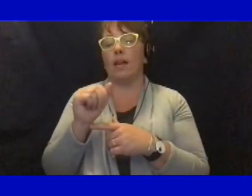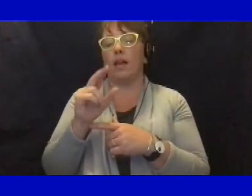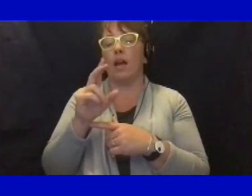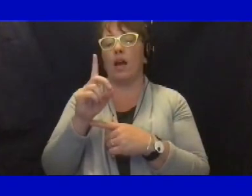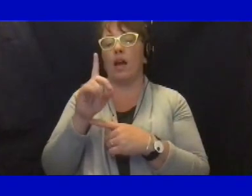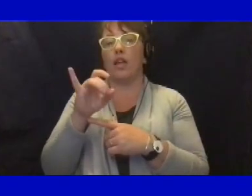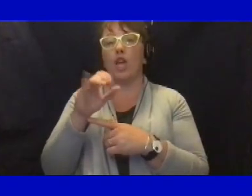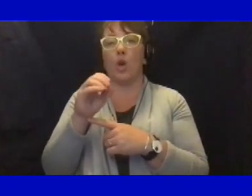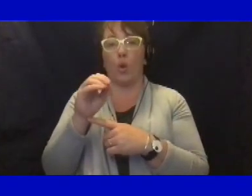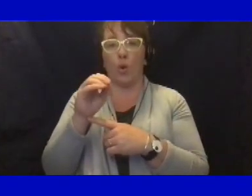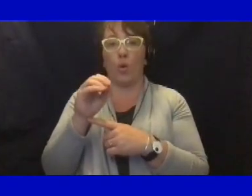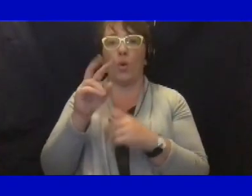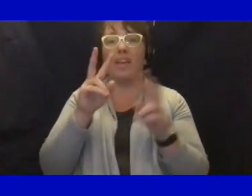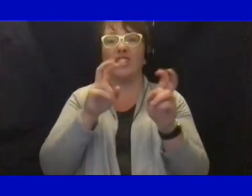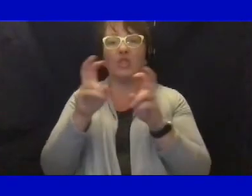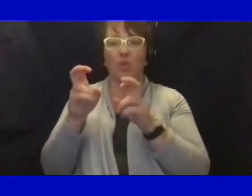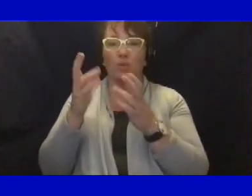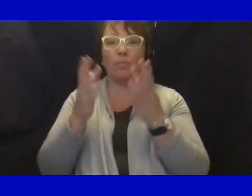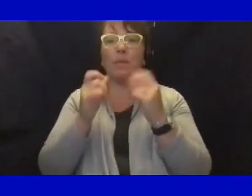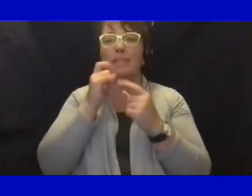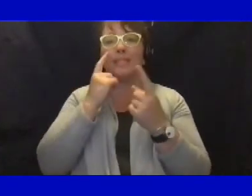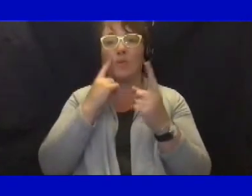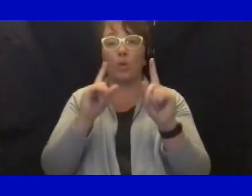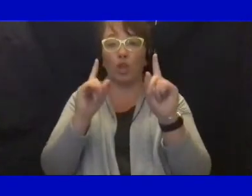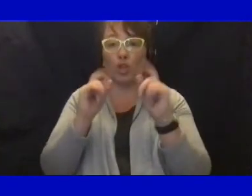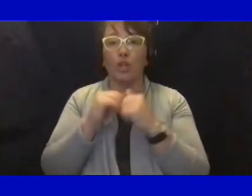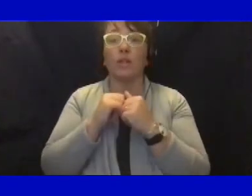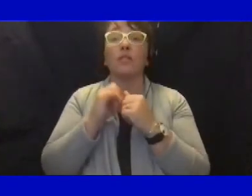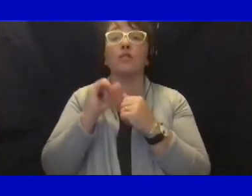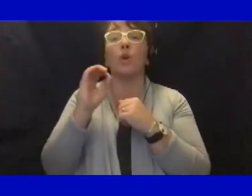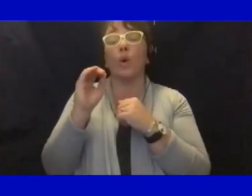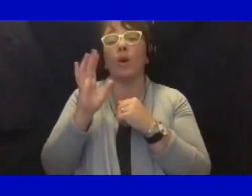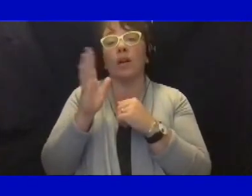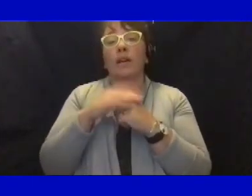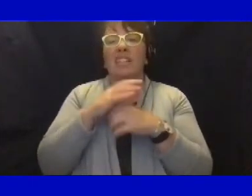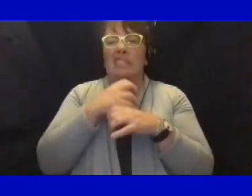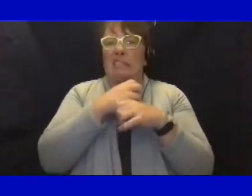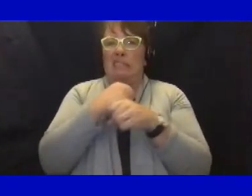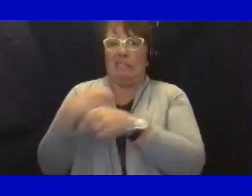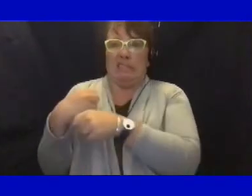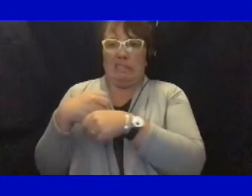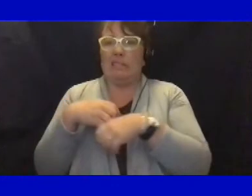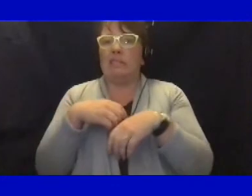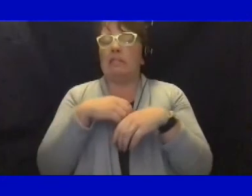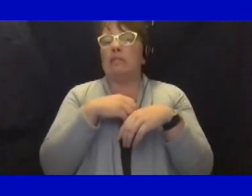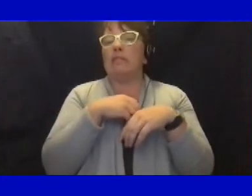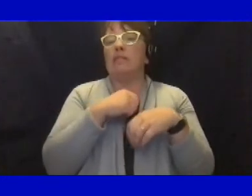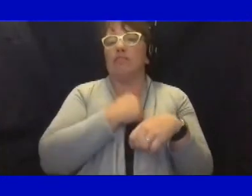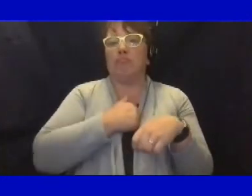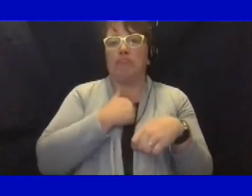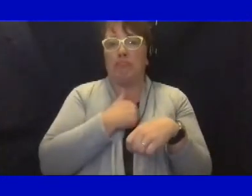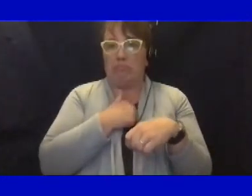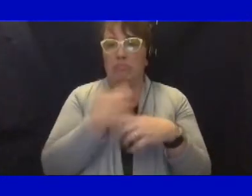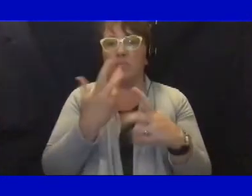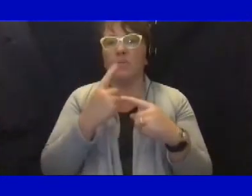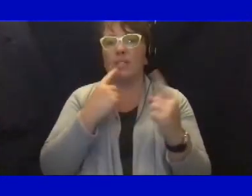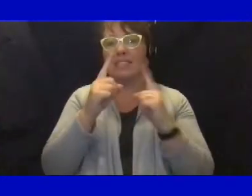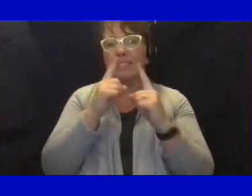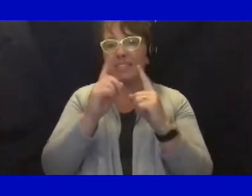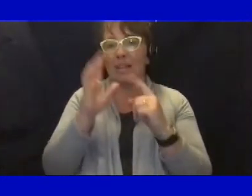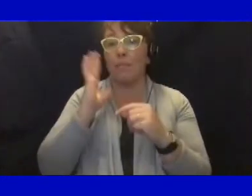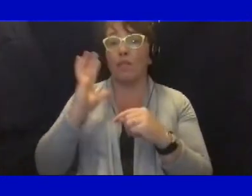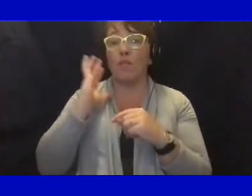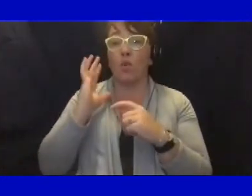played may not have been working. And so I'm just going to summarize really quickly what I was saying before that, which was basically this was a